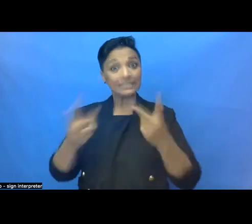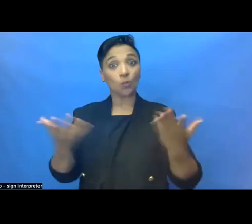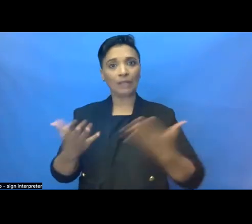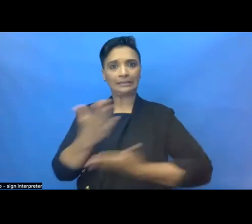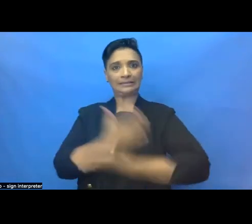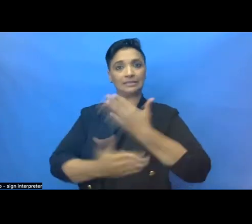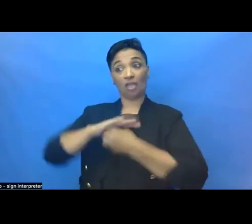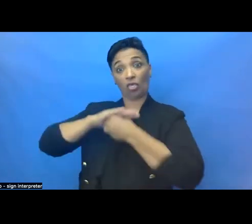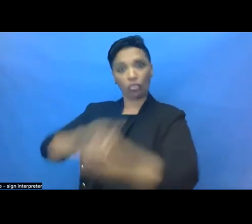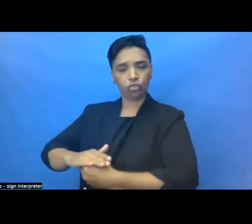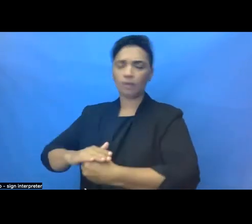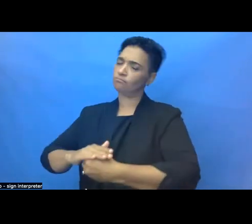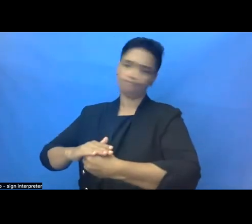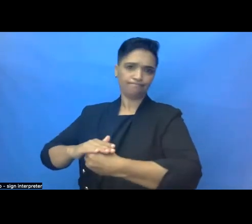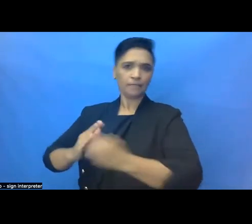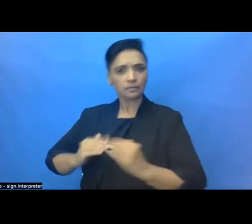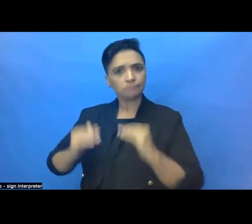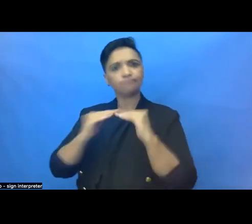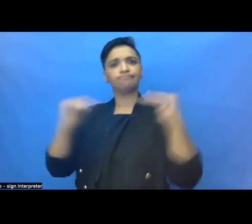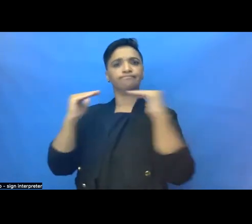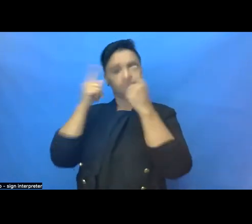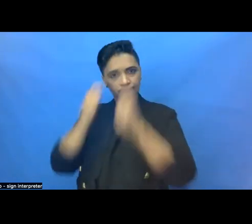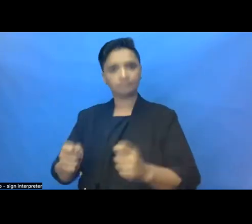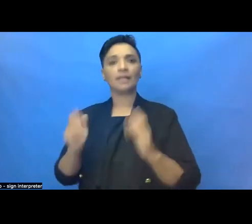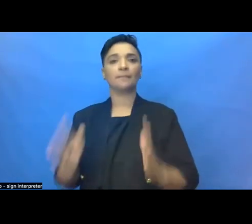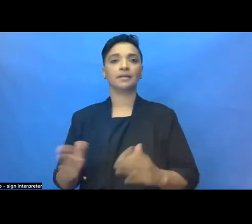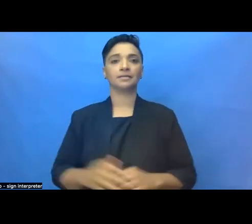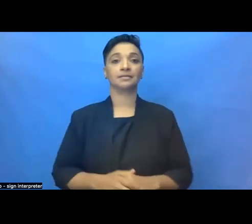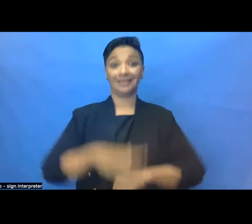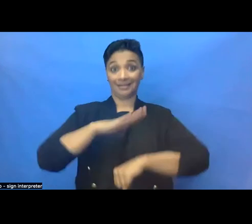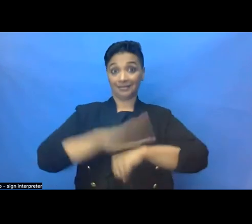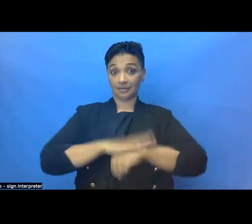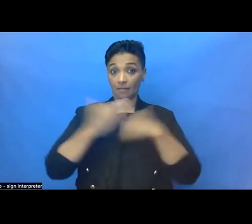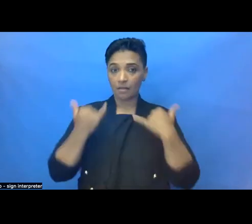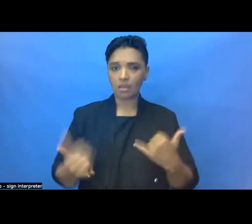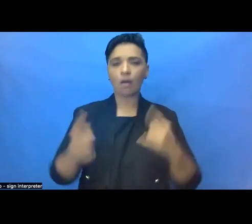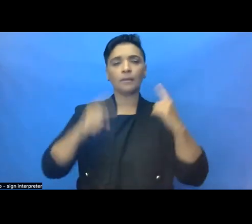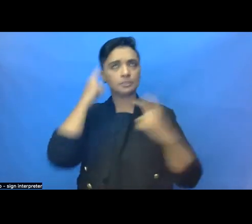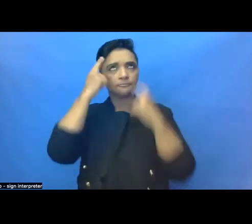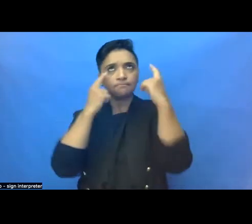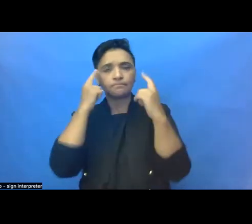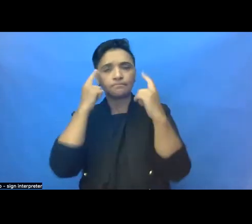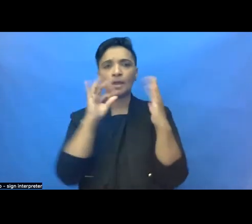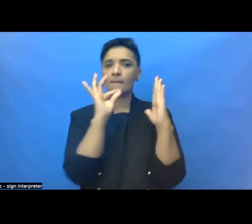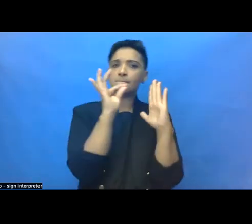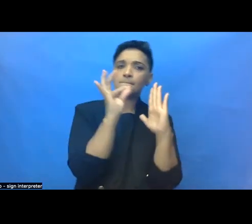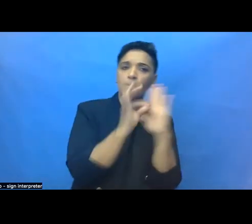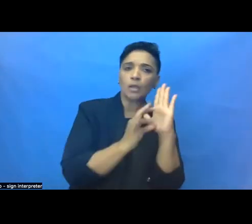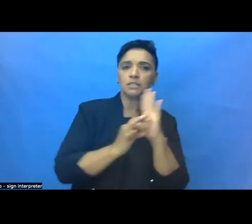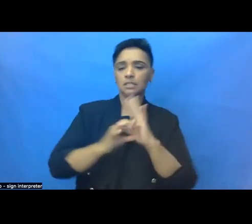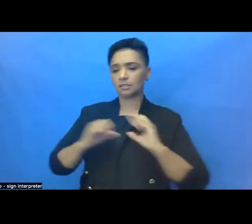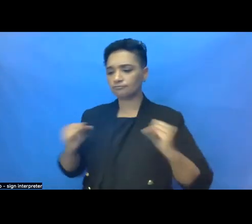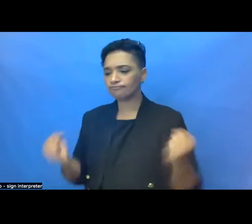In relation to this, I do believe that today is the right time to reflect on policies and practices to be prioritized